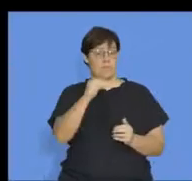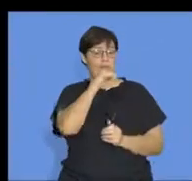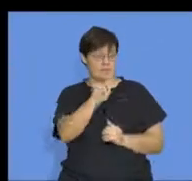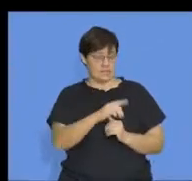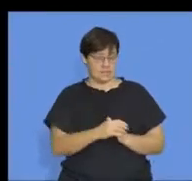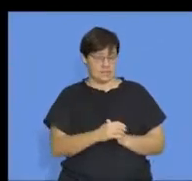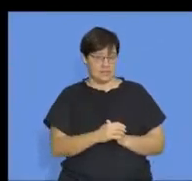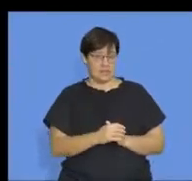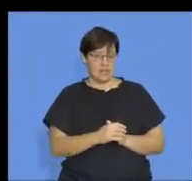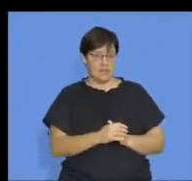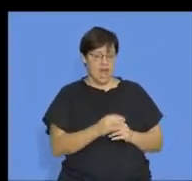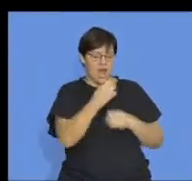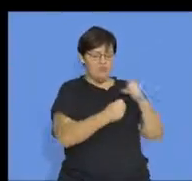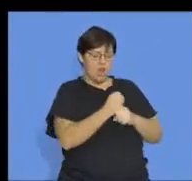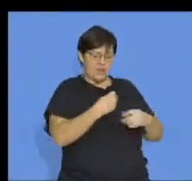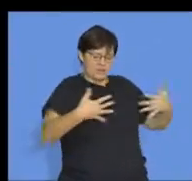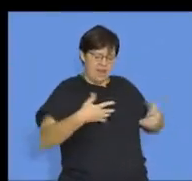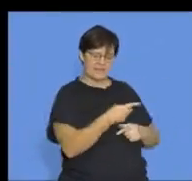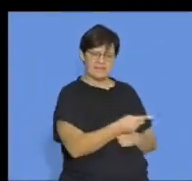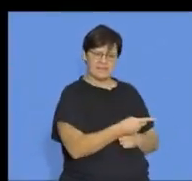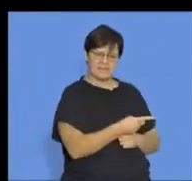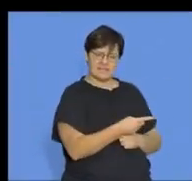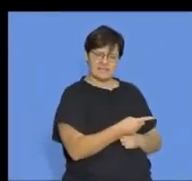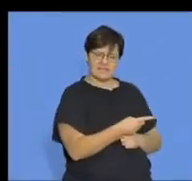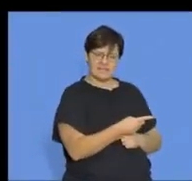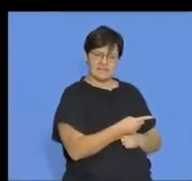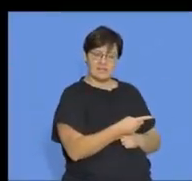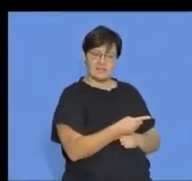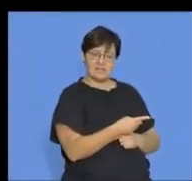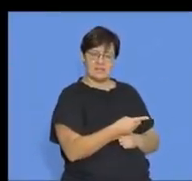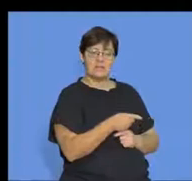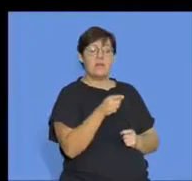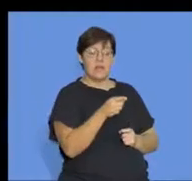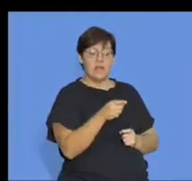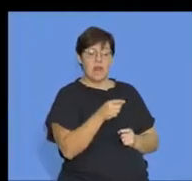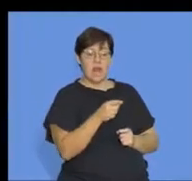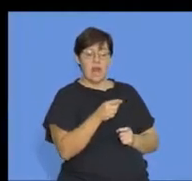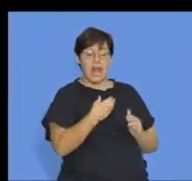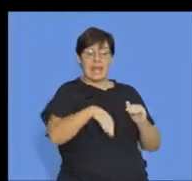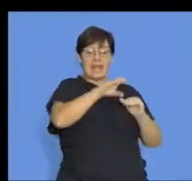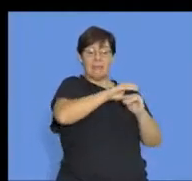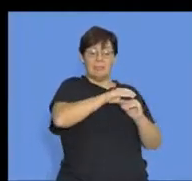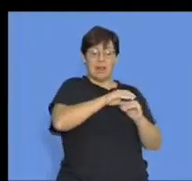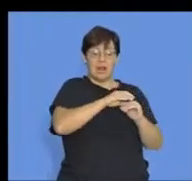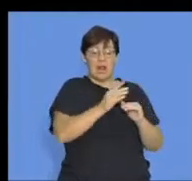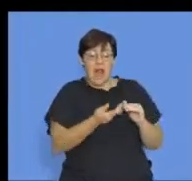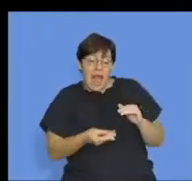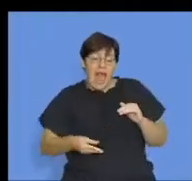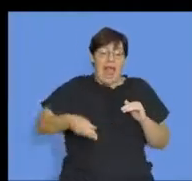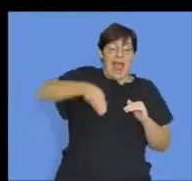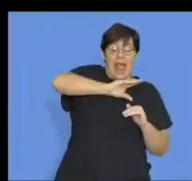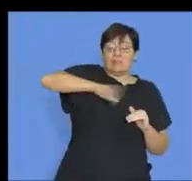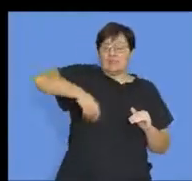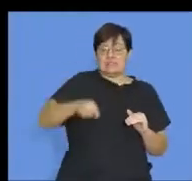means at the beginning of the year, before Craig increased his capital contribution. Remember,